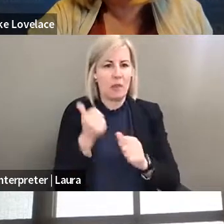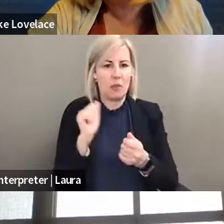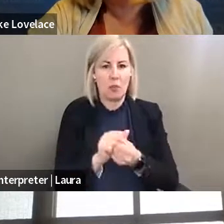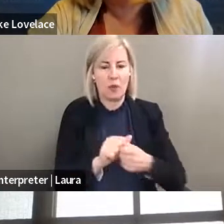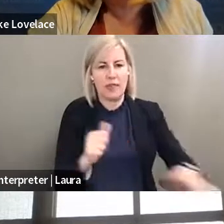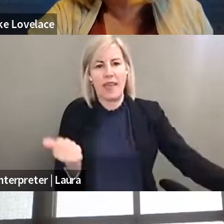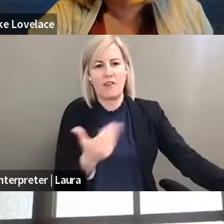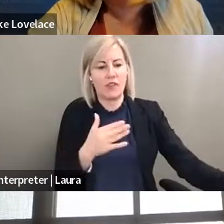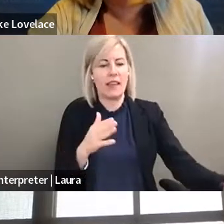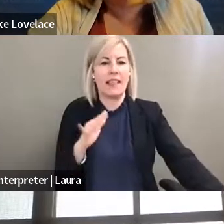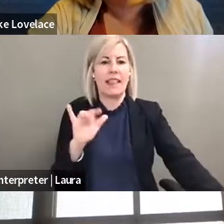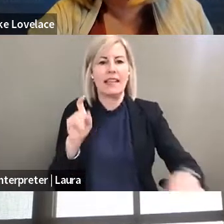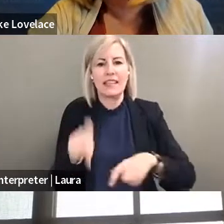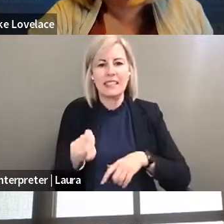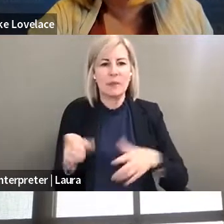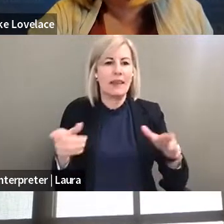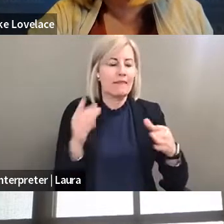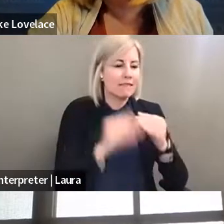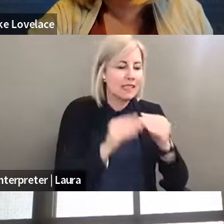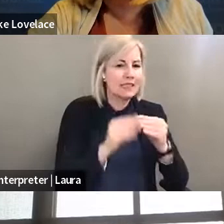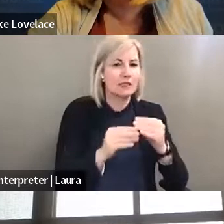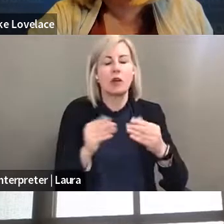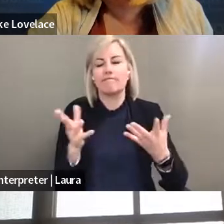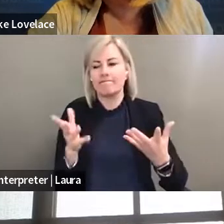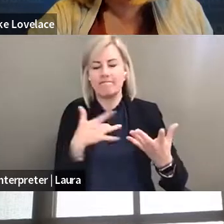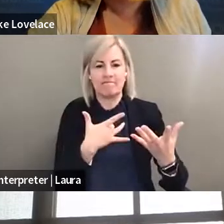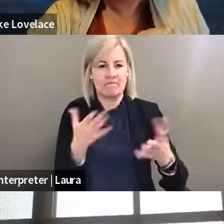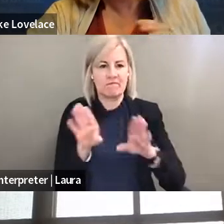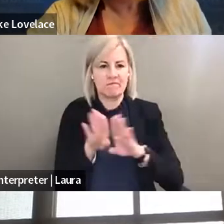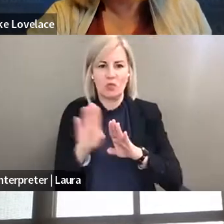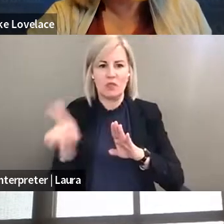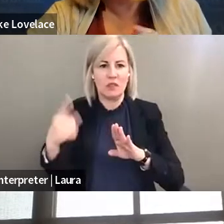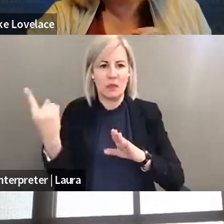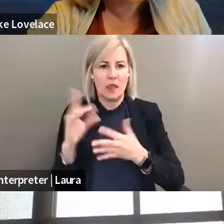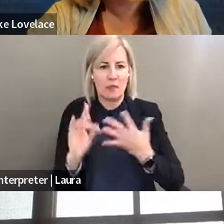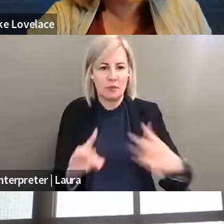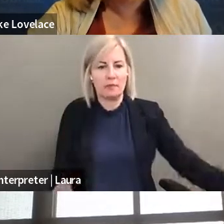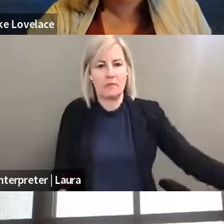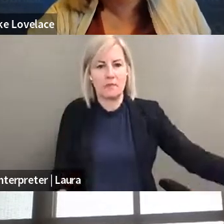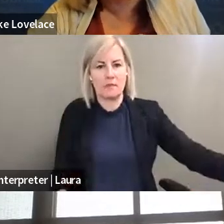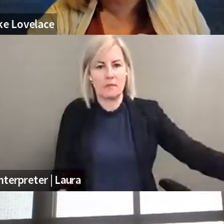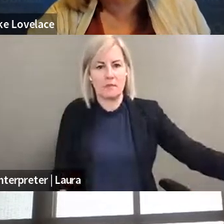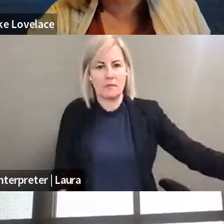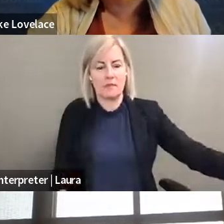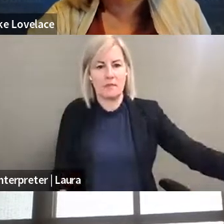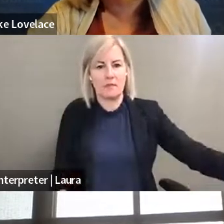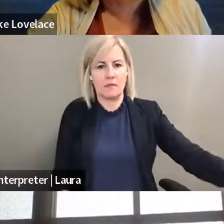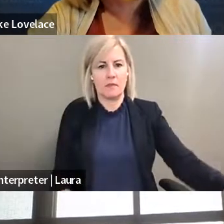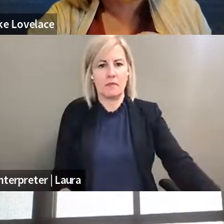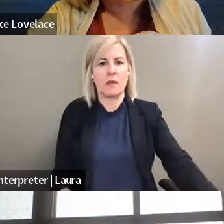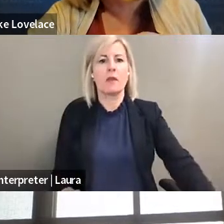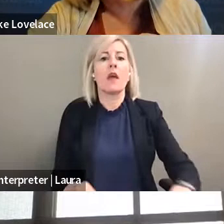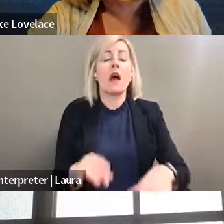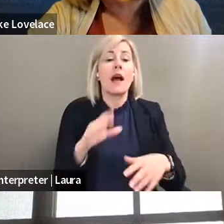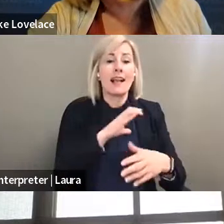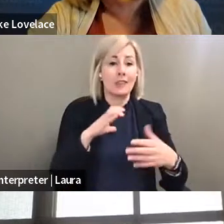that needed to be fixed. And so closure was really what they thought was their only option. The council does recognize, of course, that Glenwood